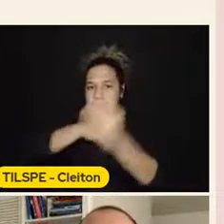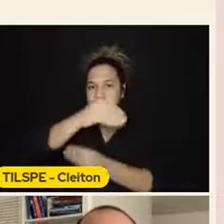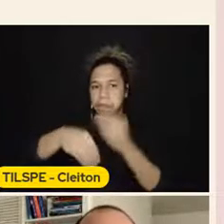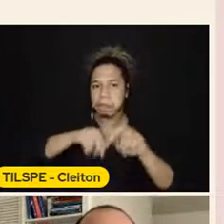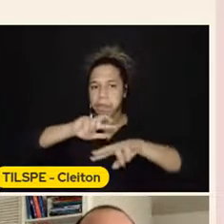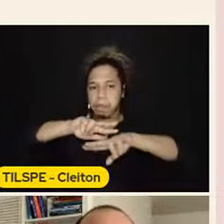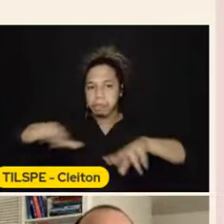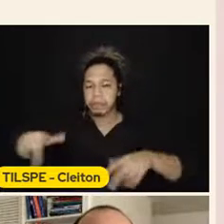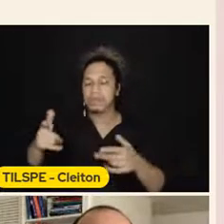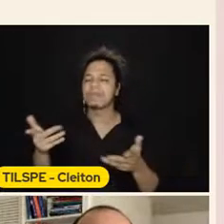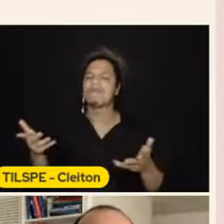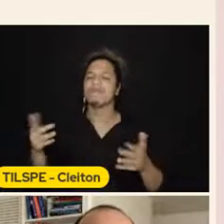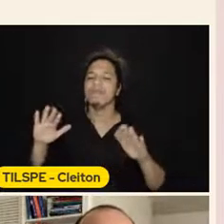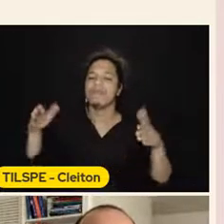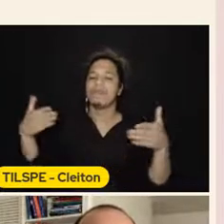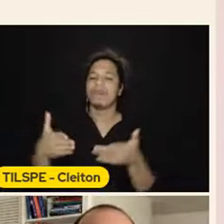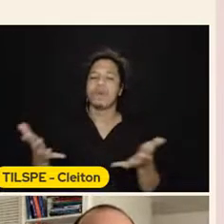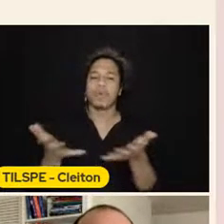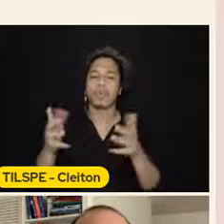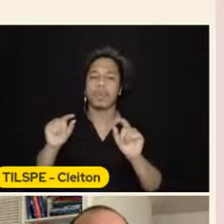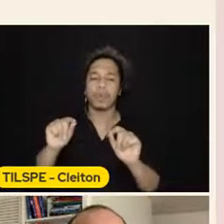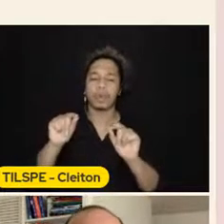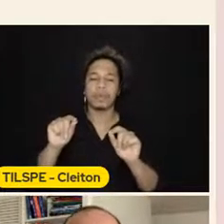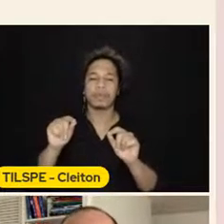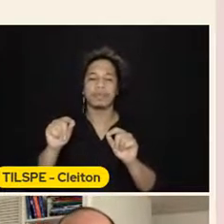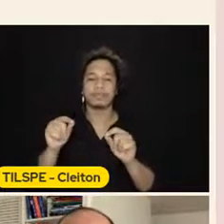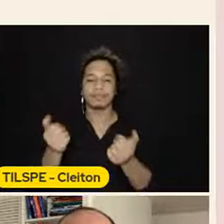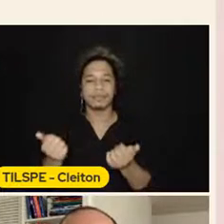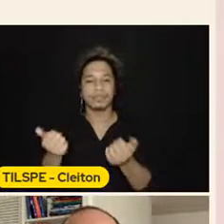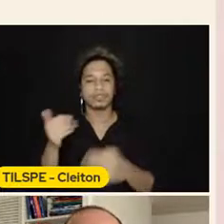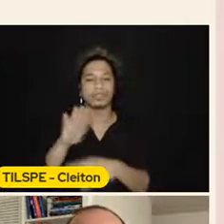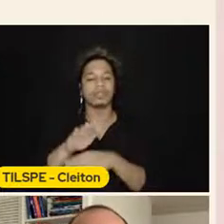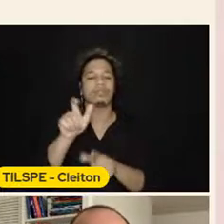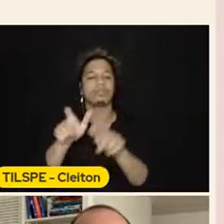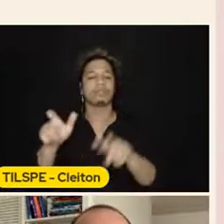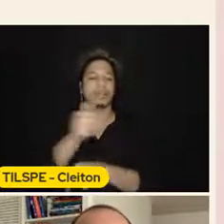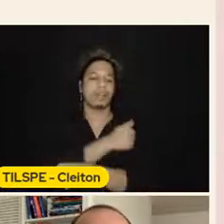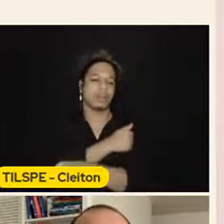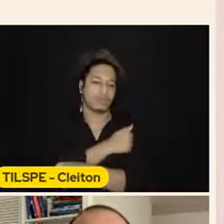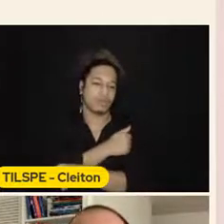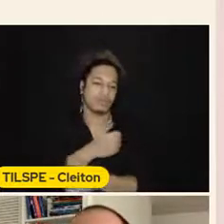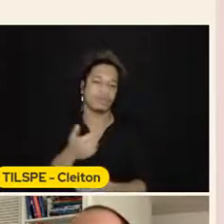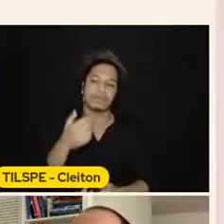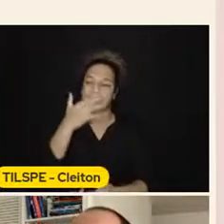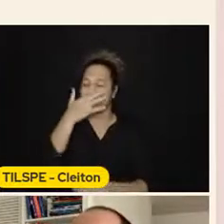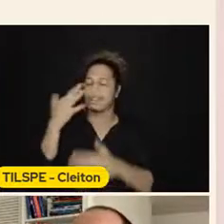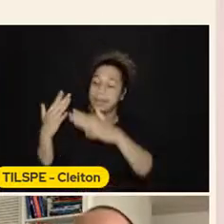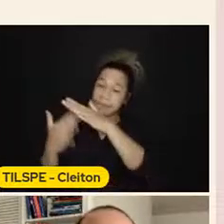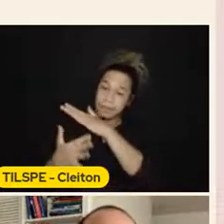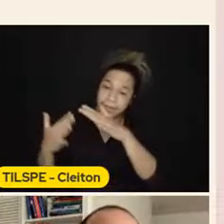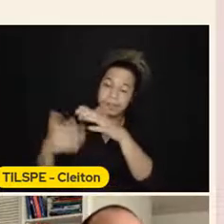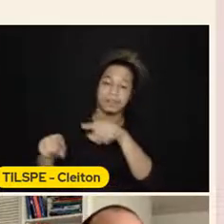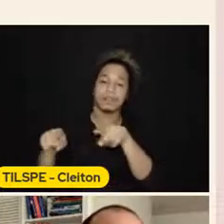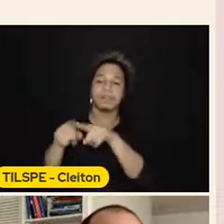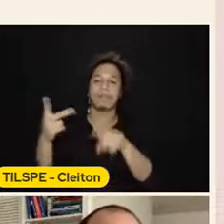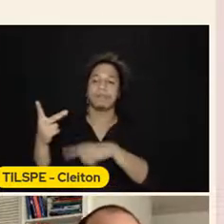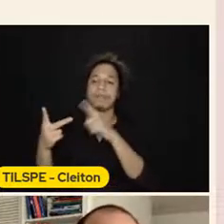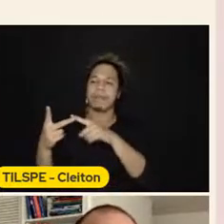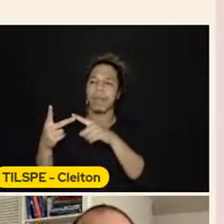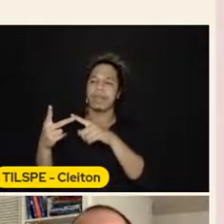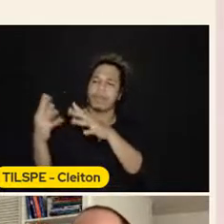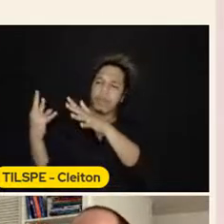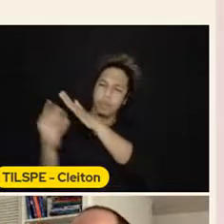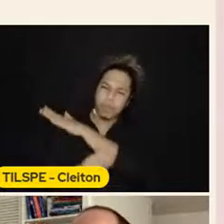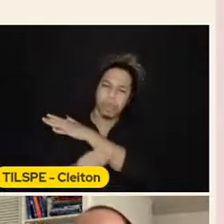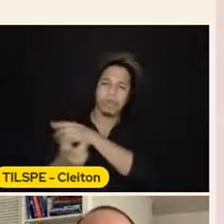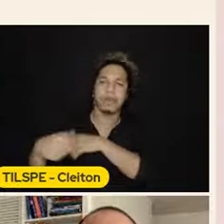nurturing this growth mindset helps students from migrant and refugee background make sense of their